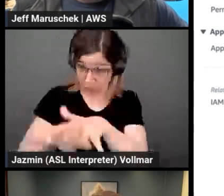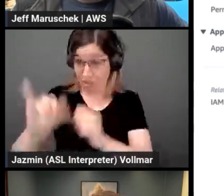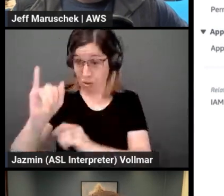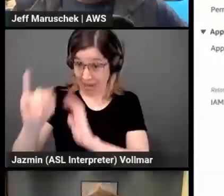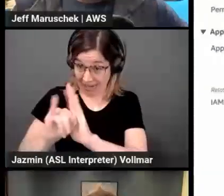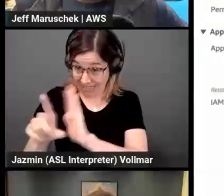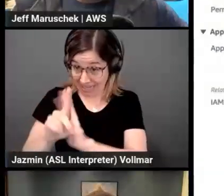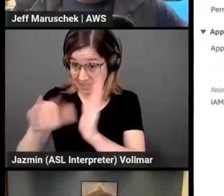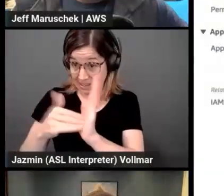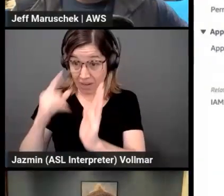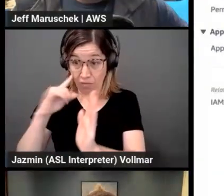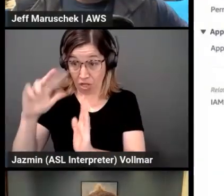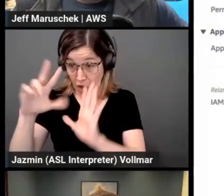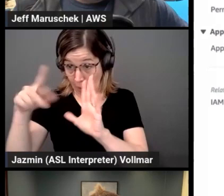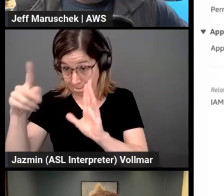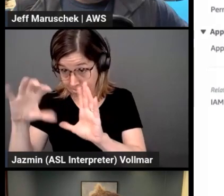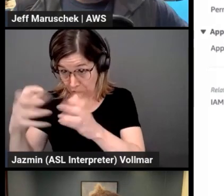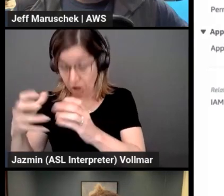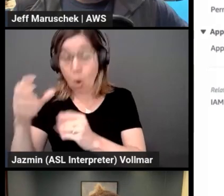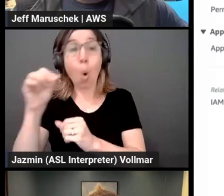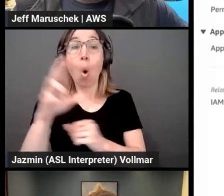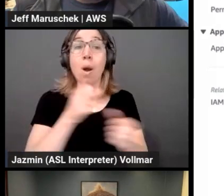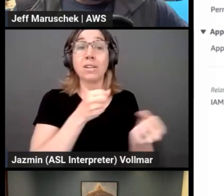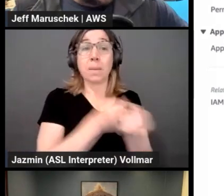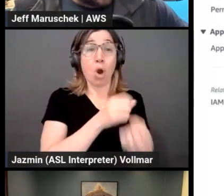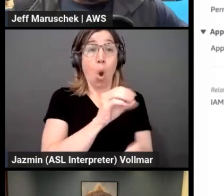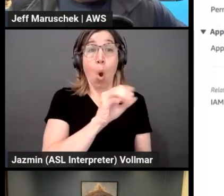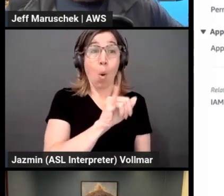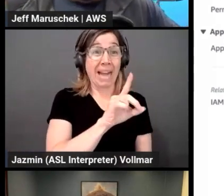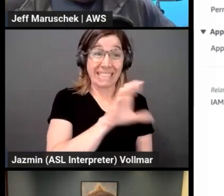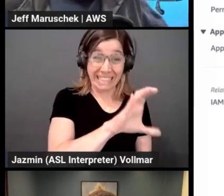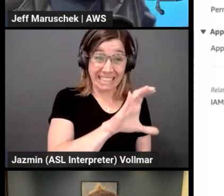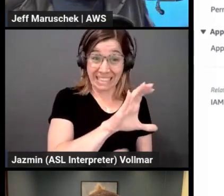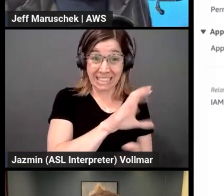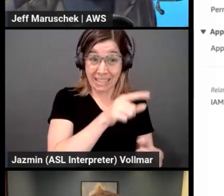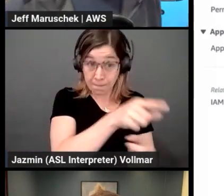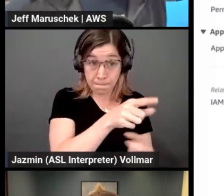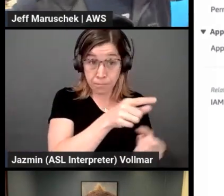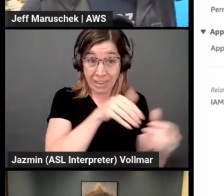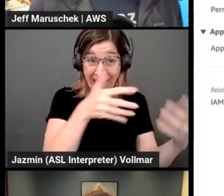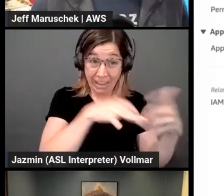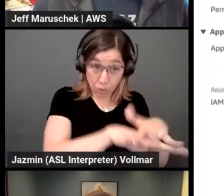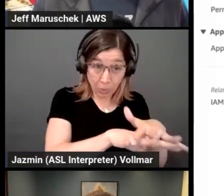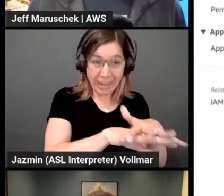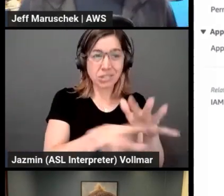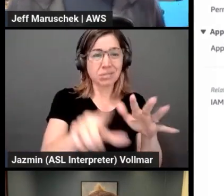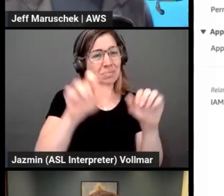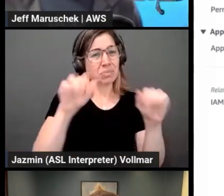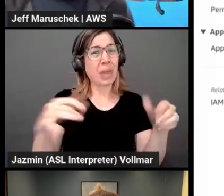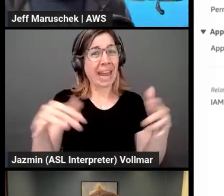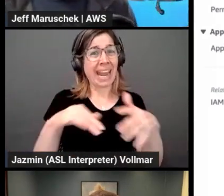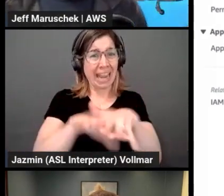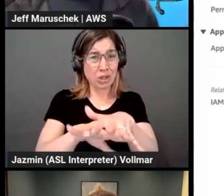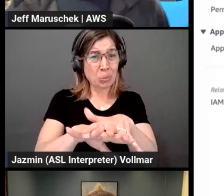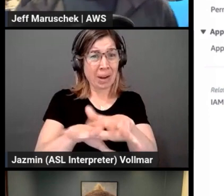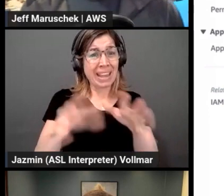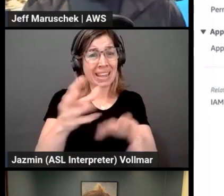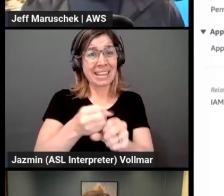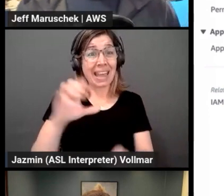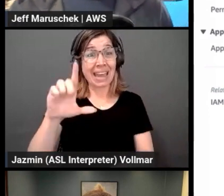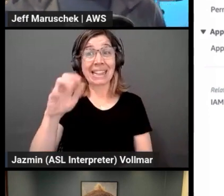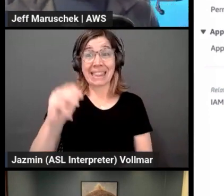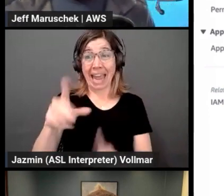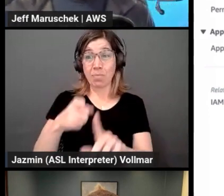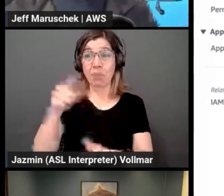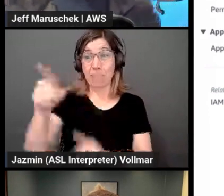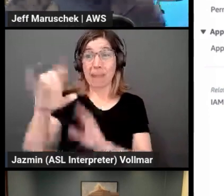supports OIDC integration, then that can be integrated into verified access so you can get claims from that identity provider in order to